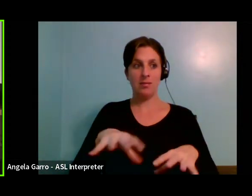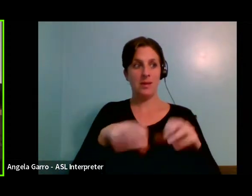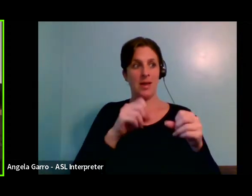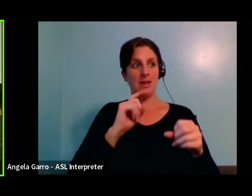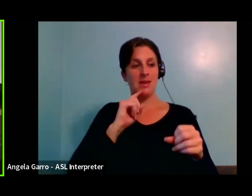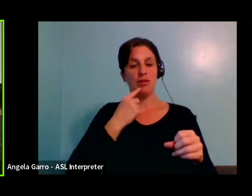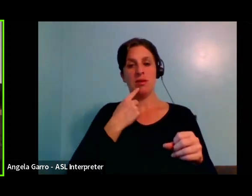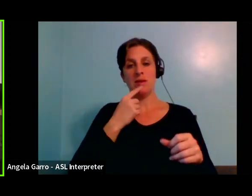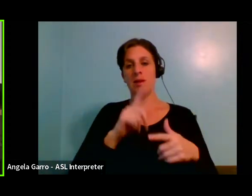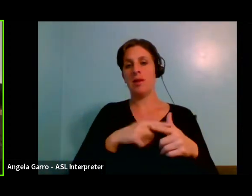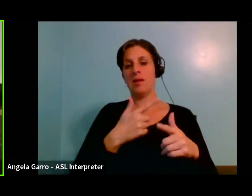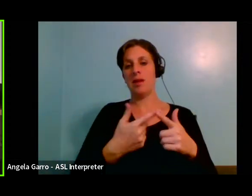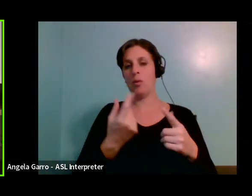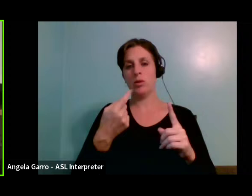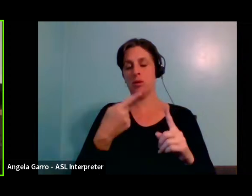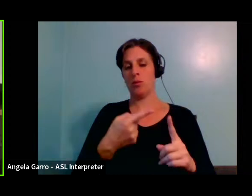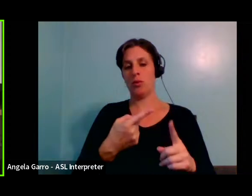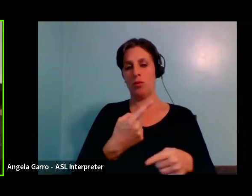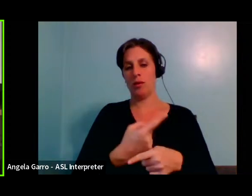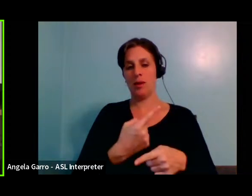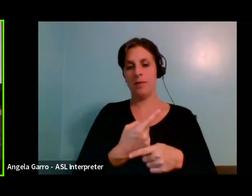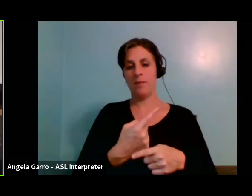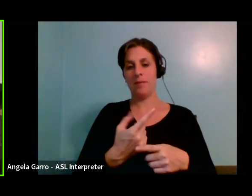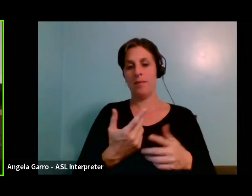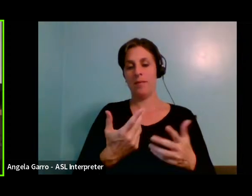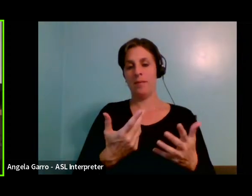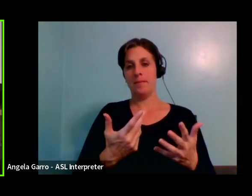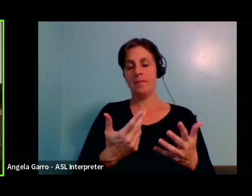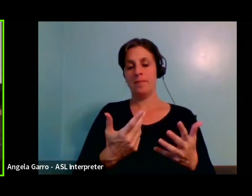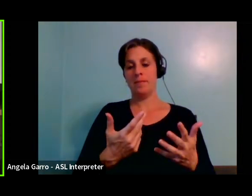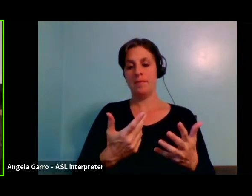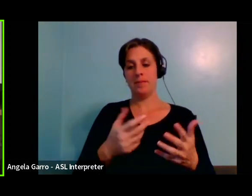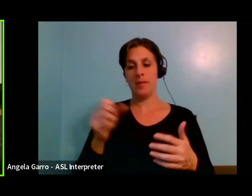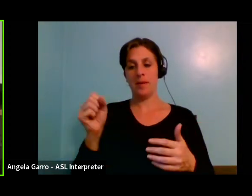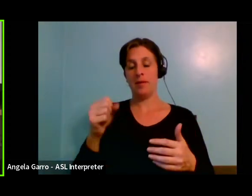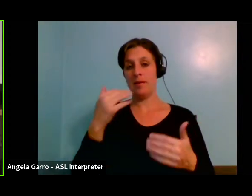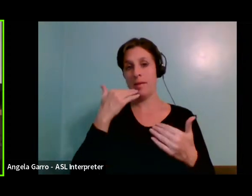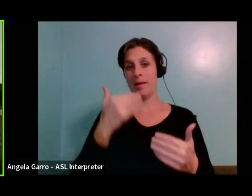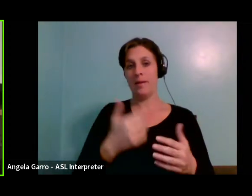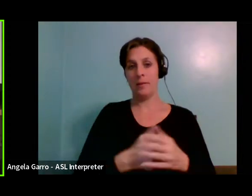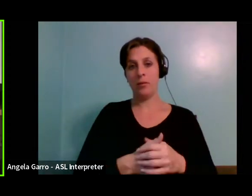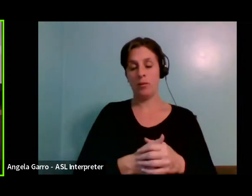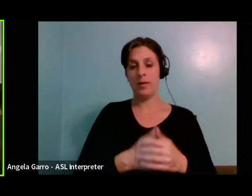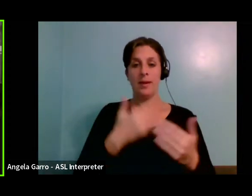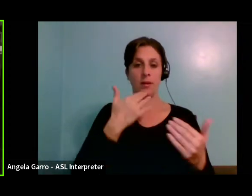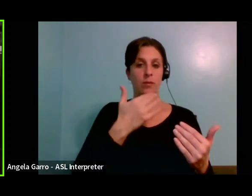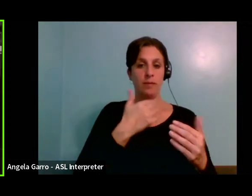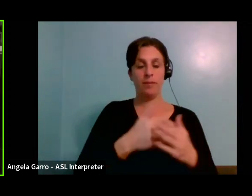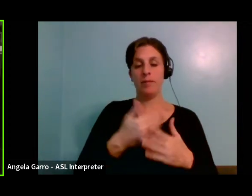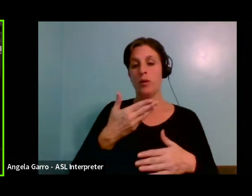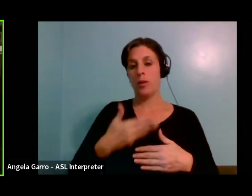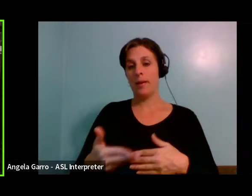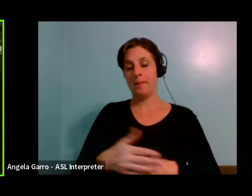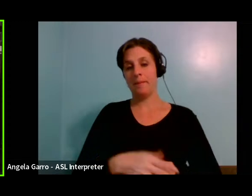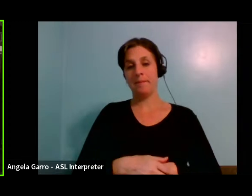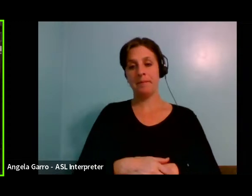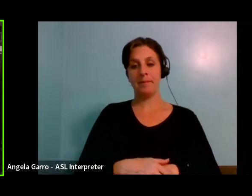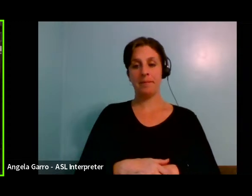seriously, then what's the point, right? So, yeah, thank you. You're welcome.